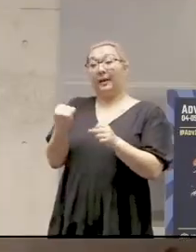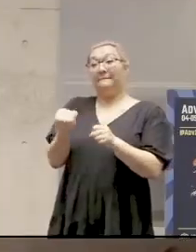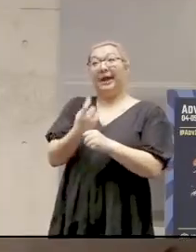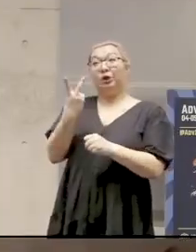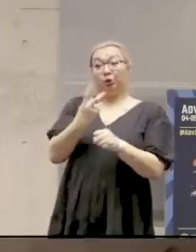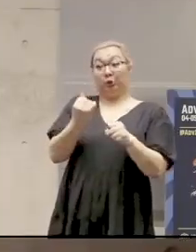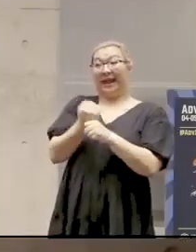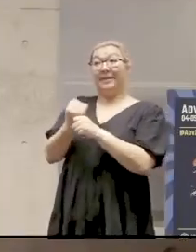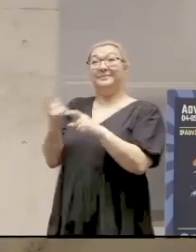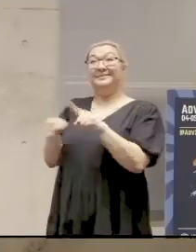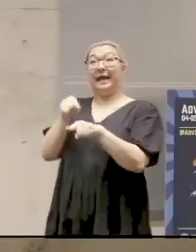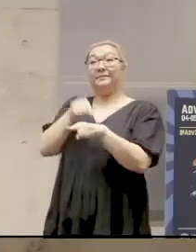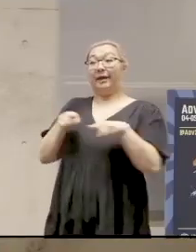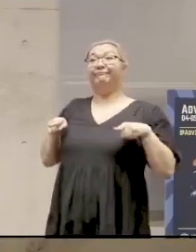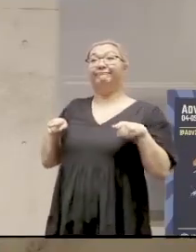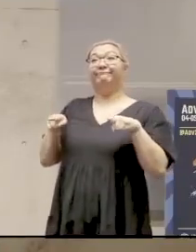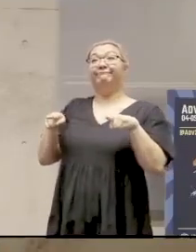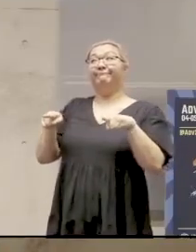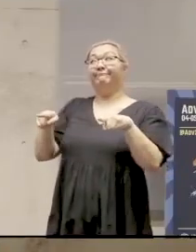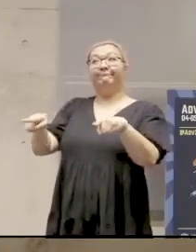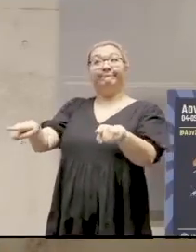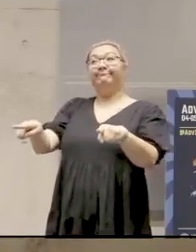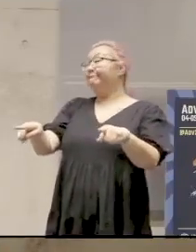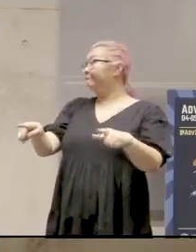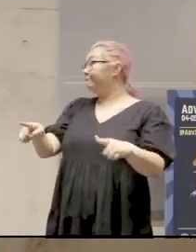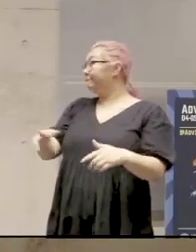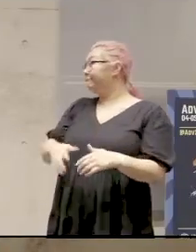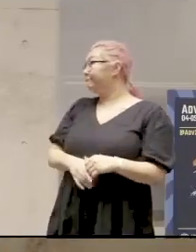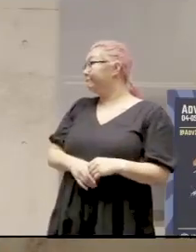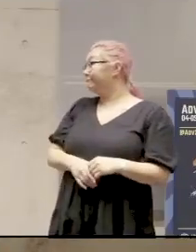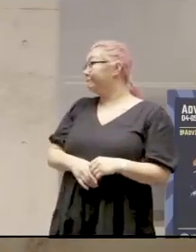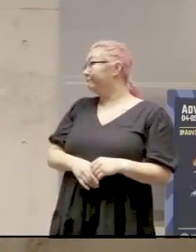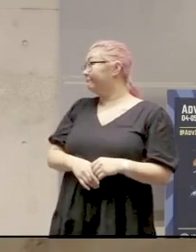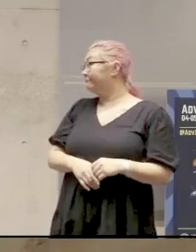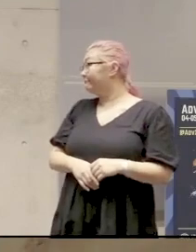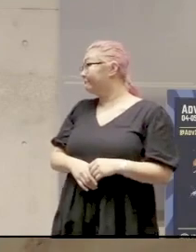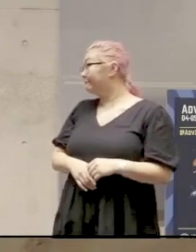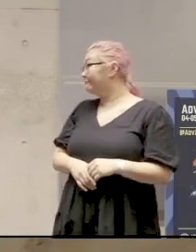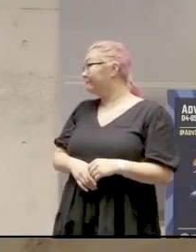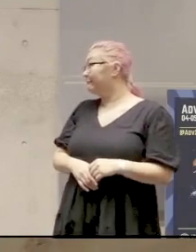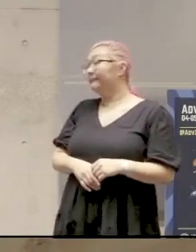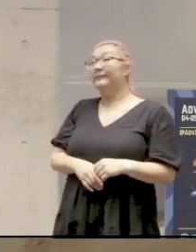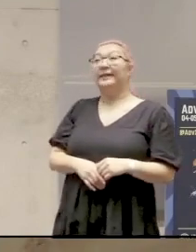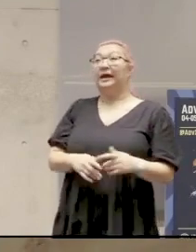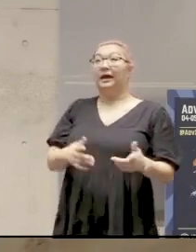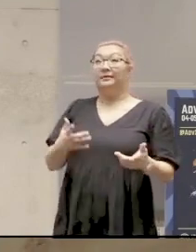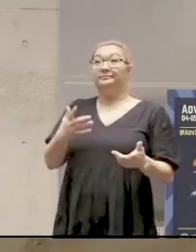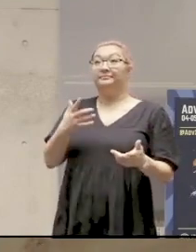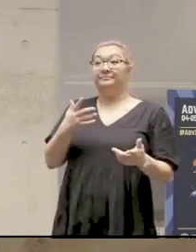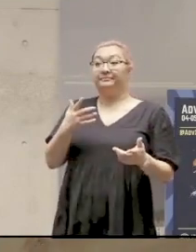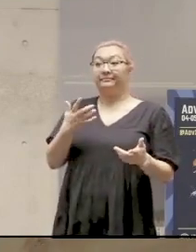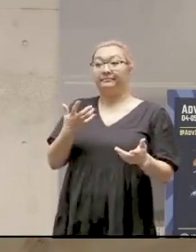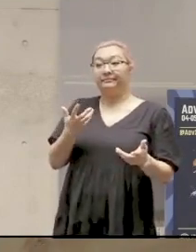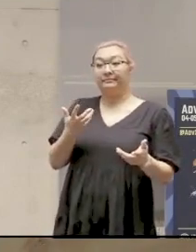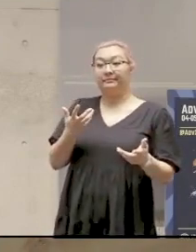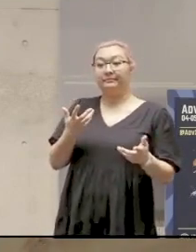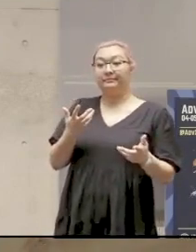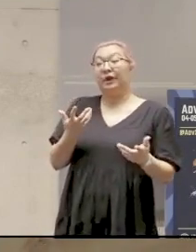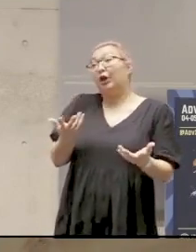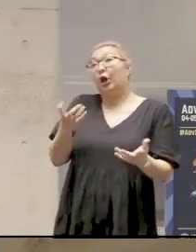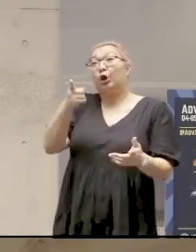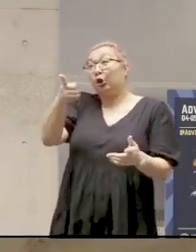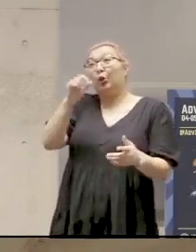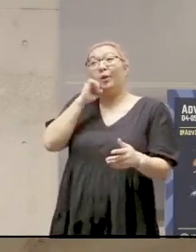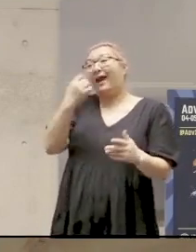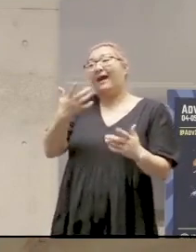It's like a fast track to a long, sustainable career in games. You won't be tired at